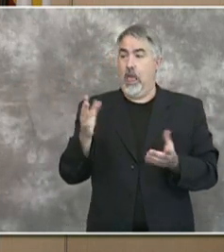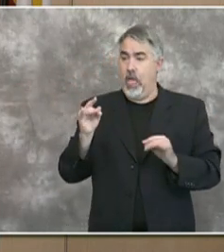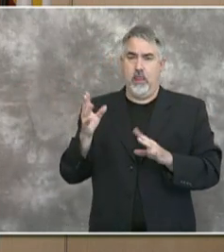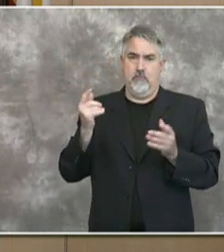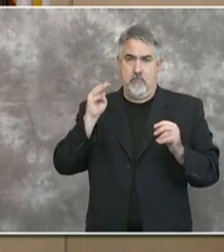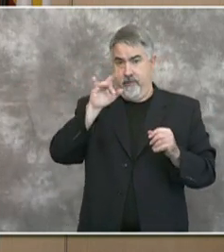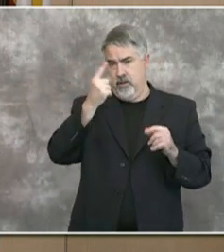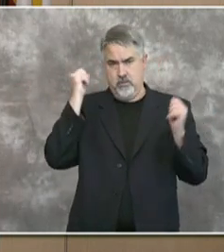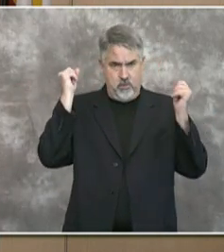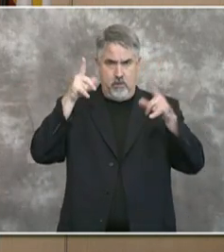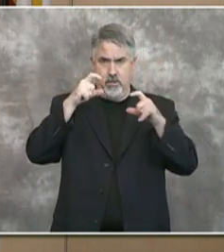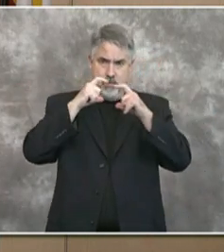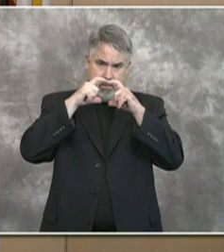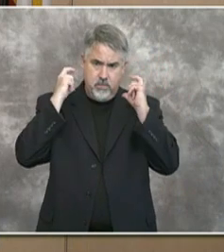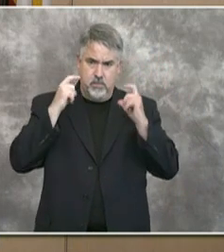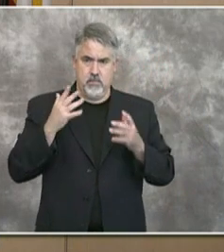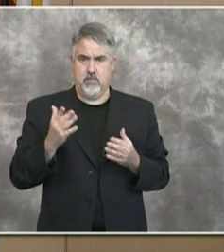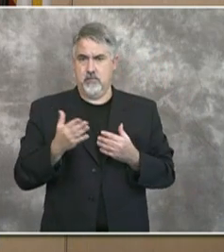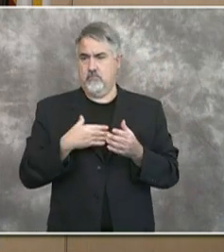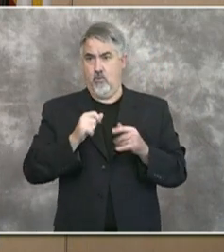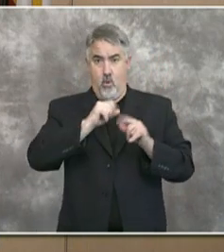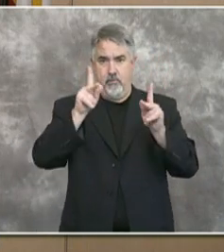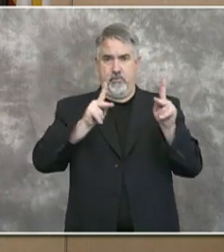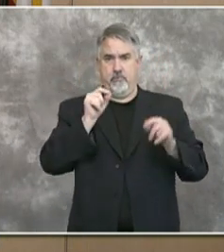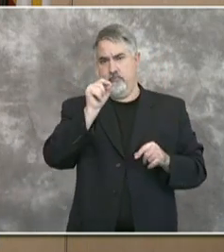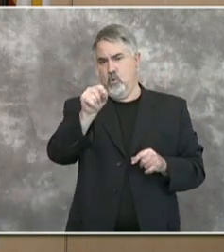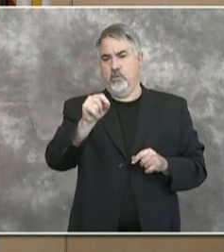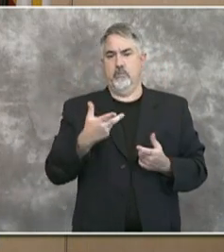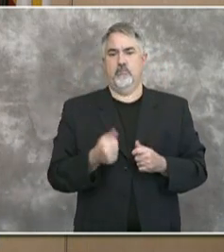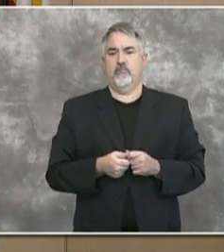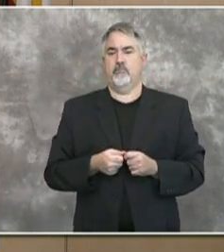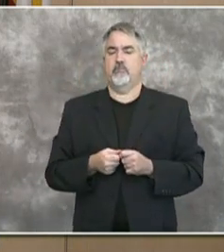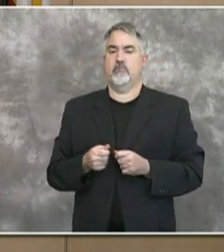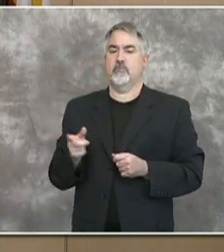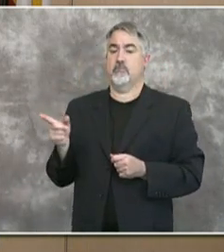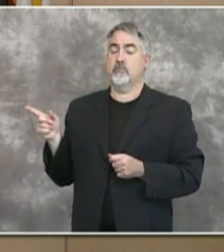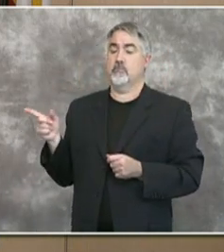general public, and we will also revisit